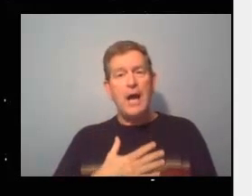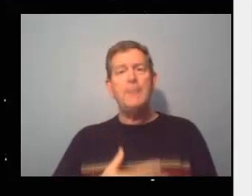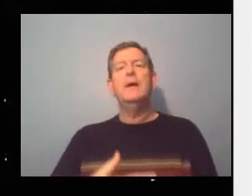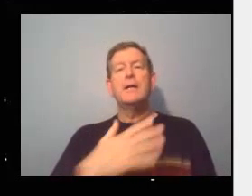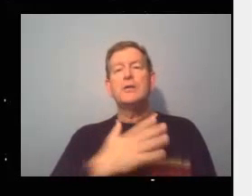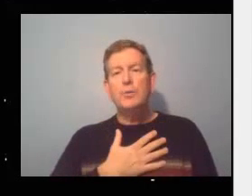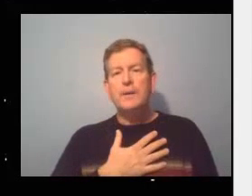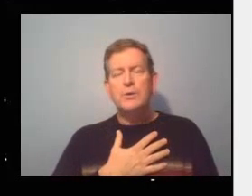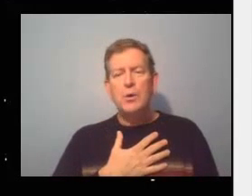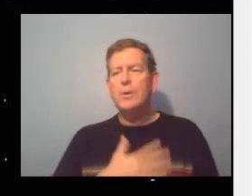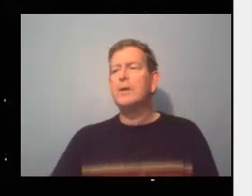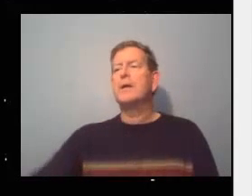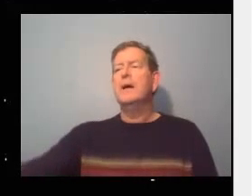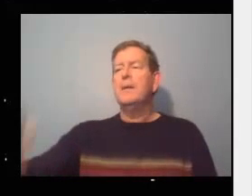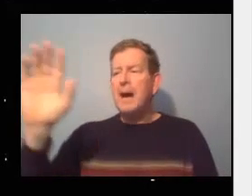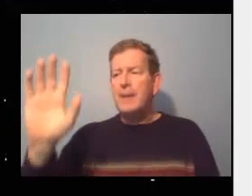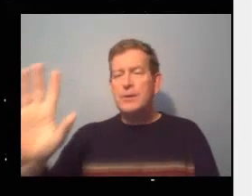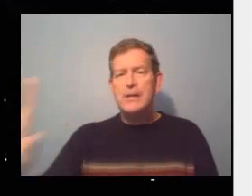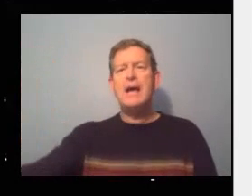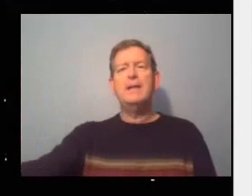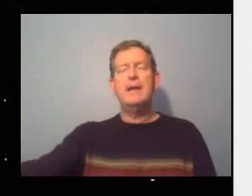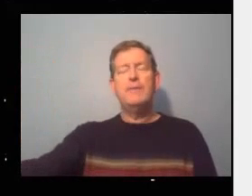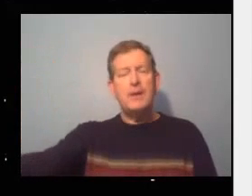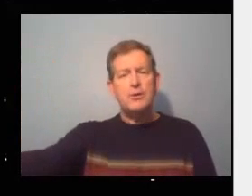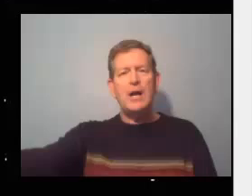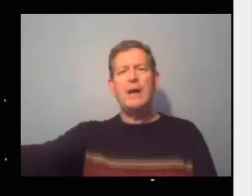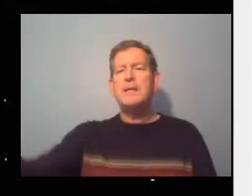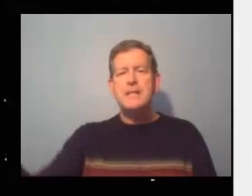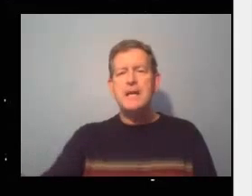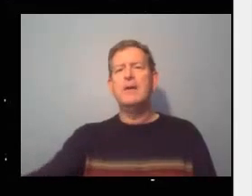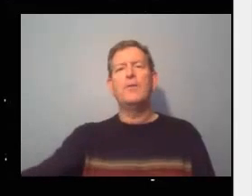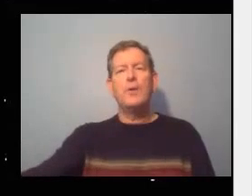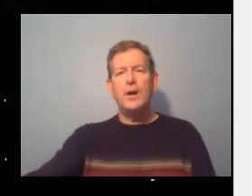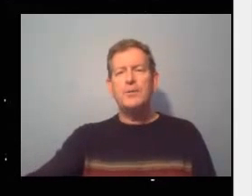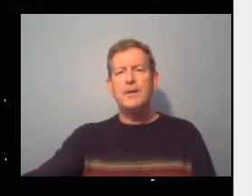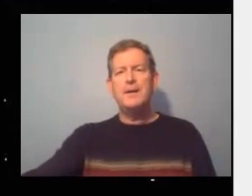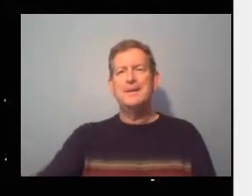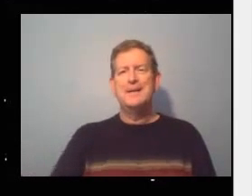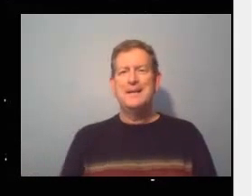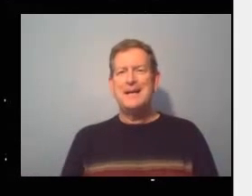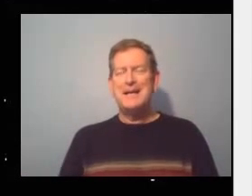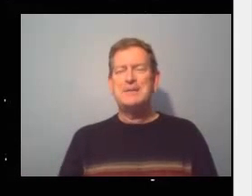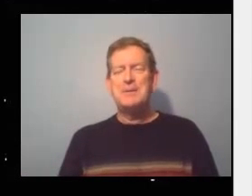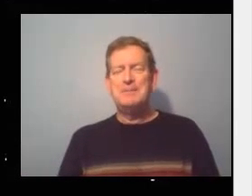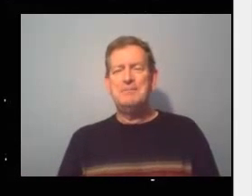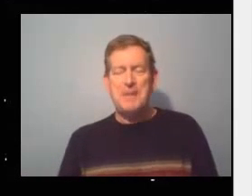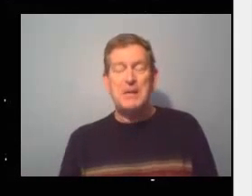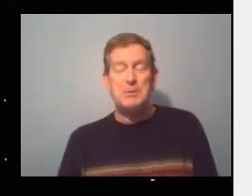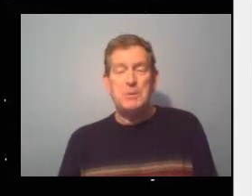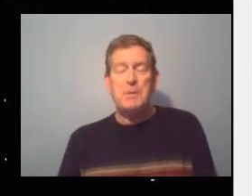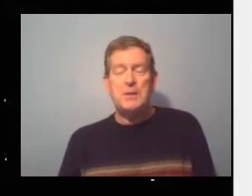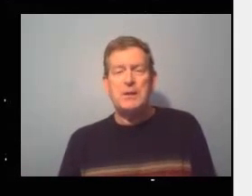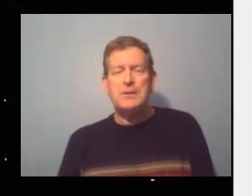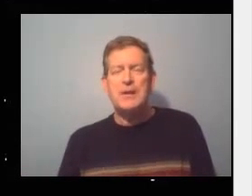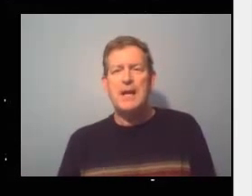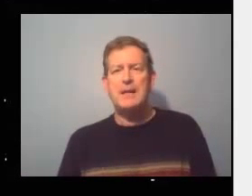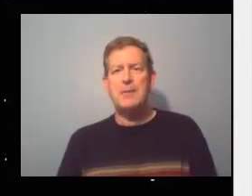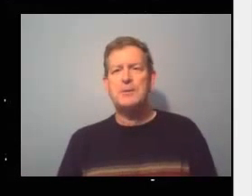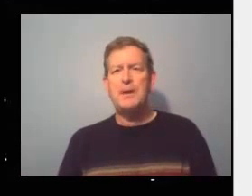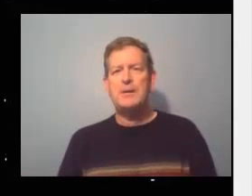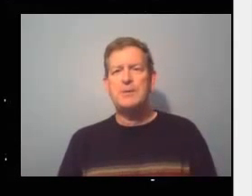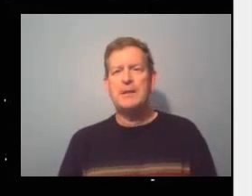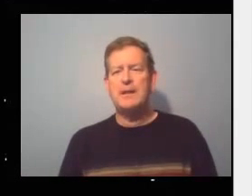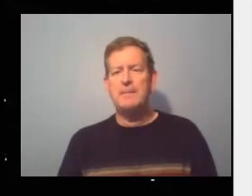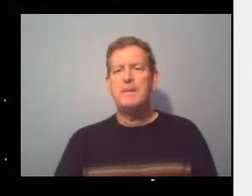my job. It's doing my schoolwork. Mom or dad, they have their job. They take care of the laundry. And so that's what you're basically saying